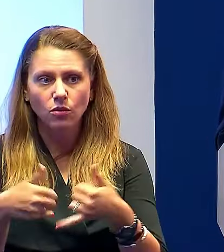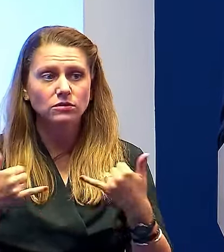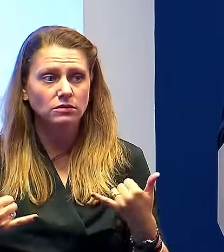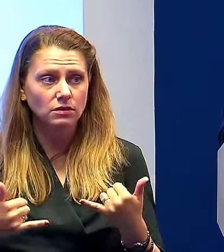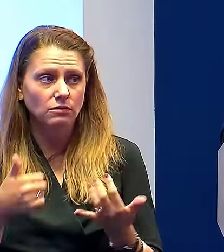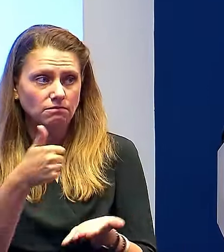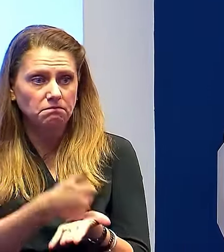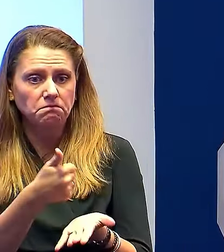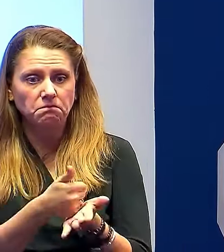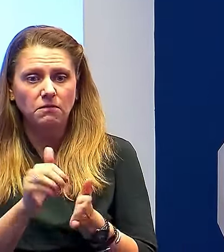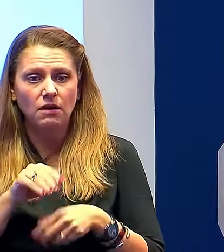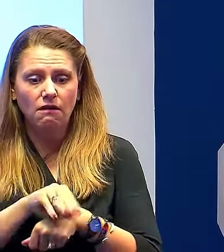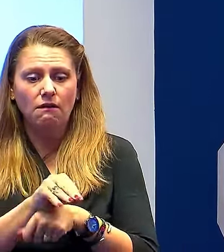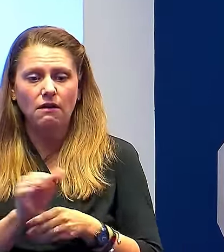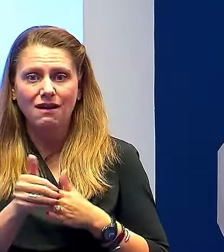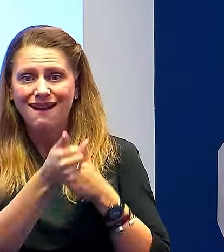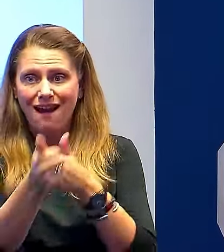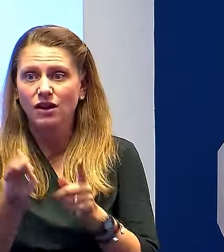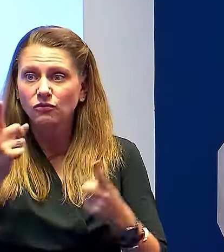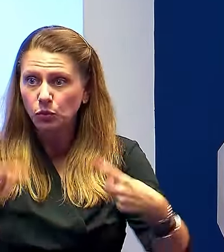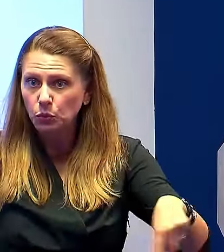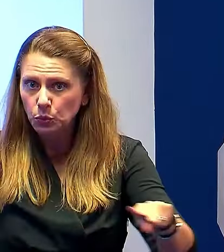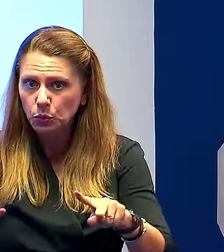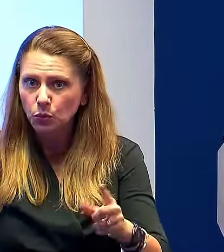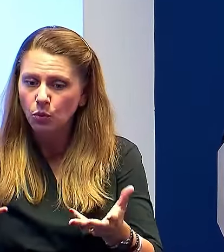live a purposeful and productive life.